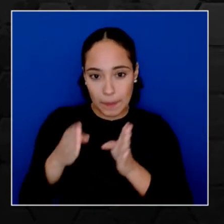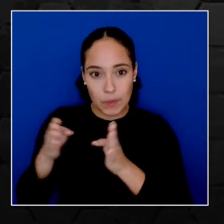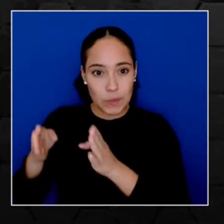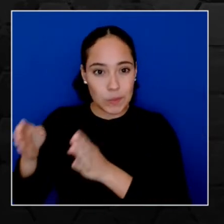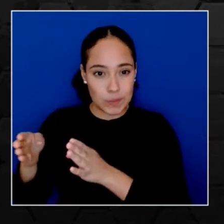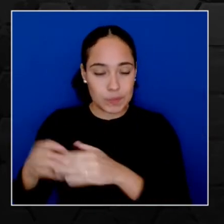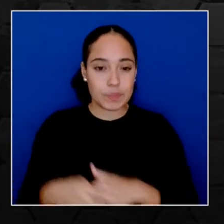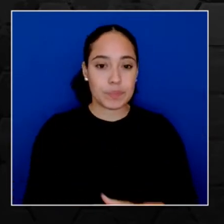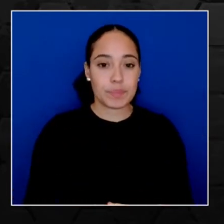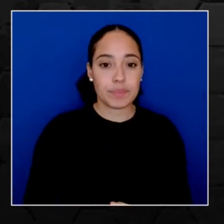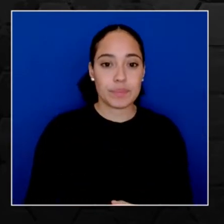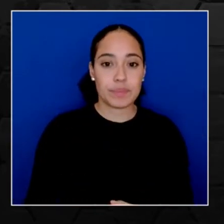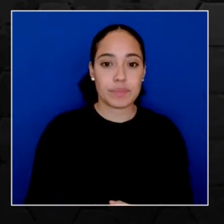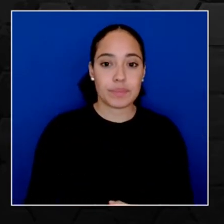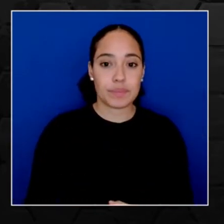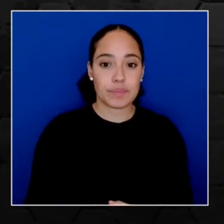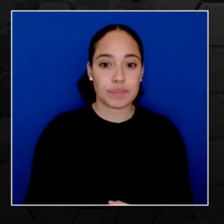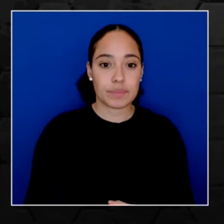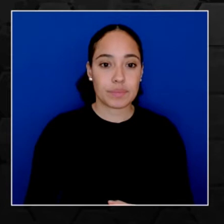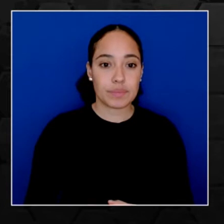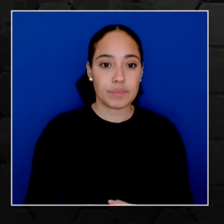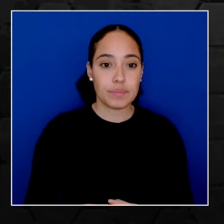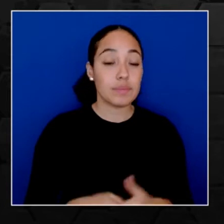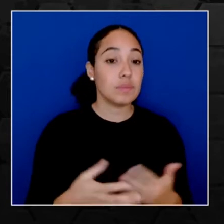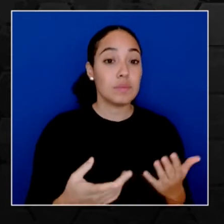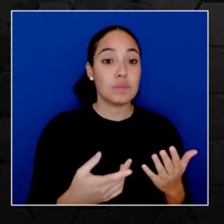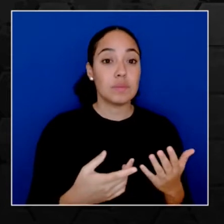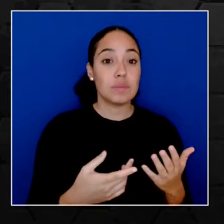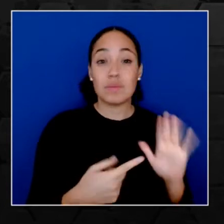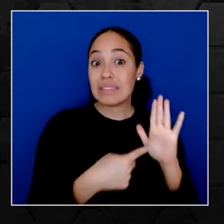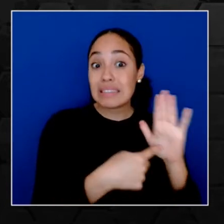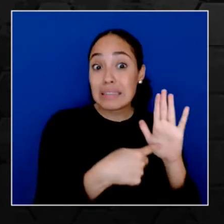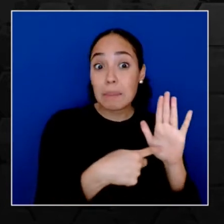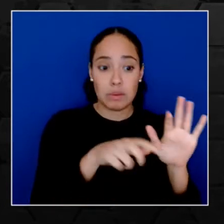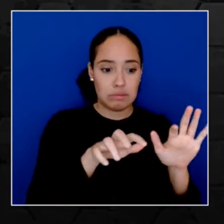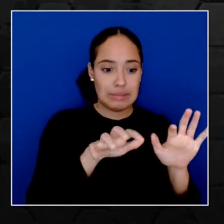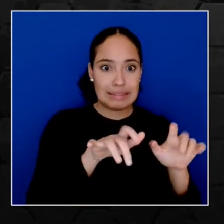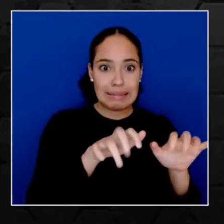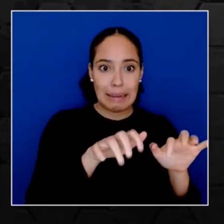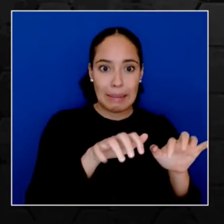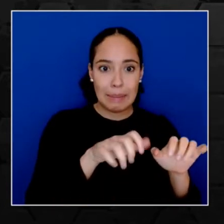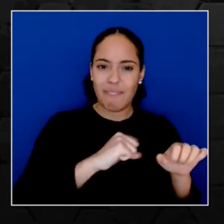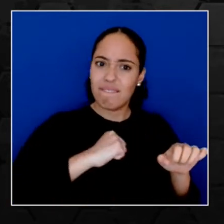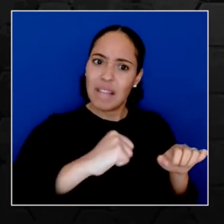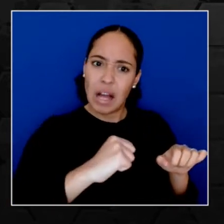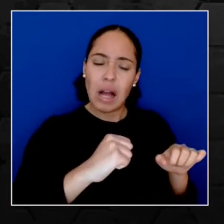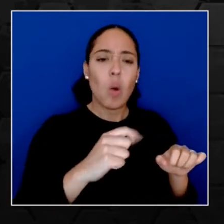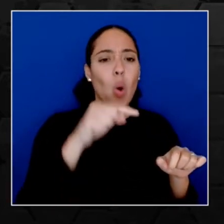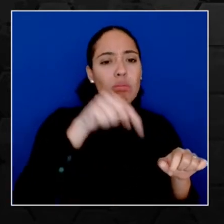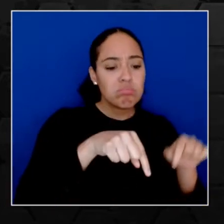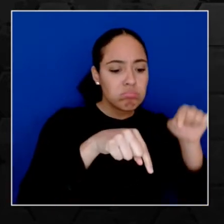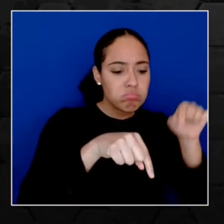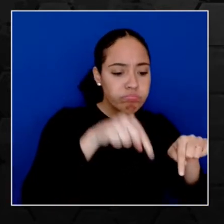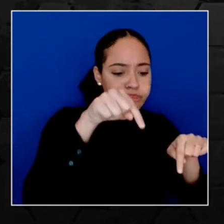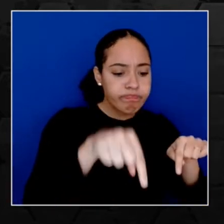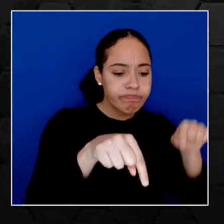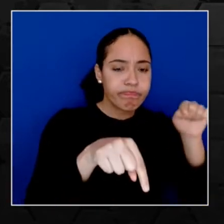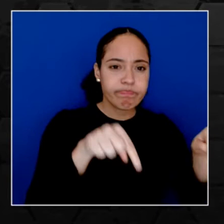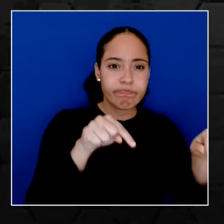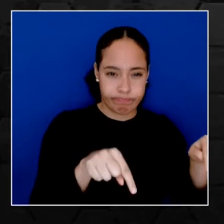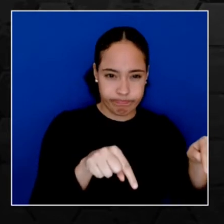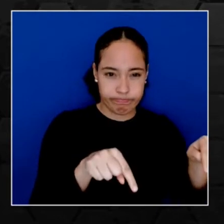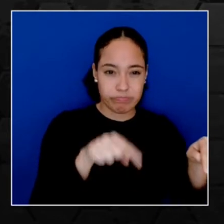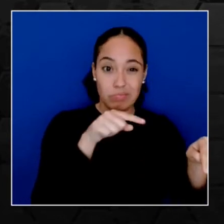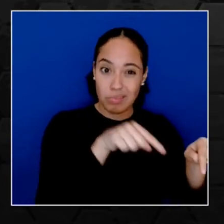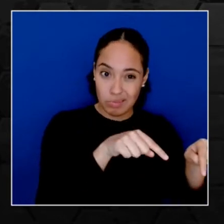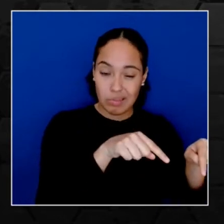keystroke dynamics include the speed with which you type, the number of emoticons or emojis that you use, the number of abbreviations,